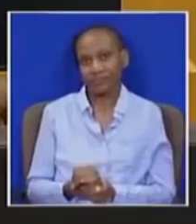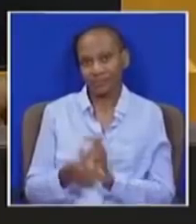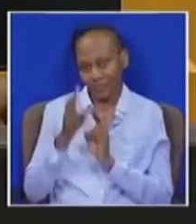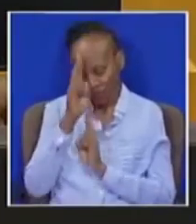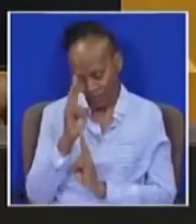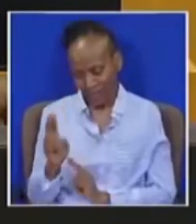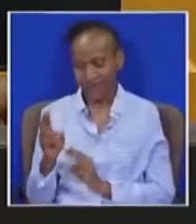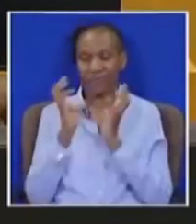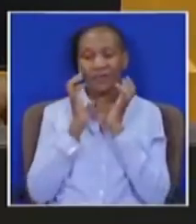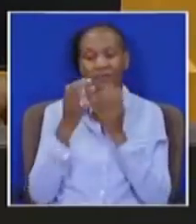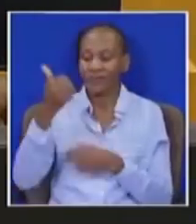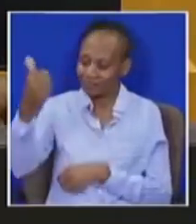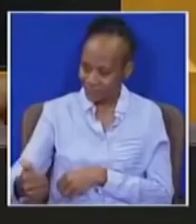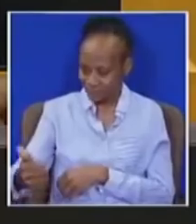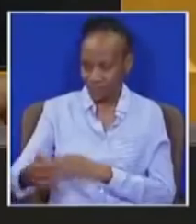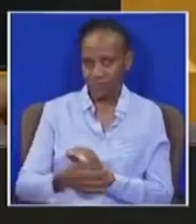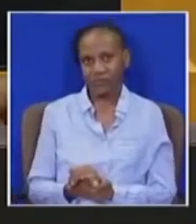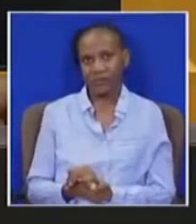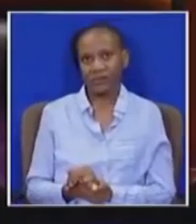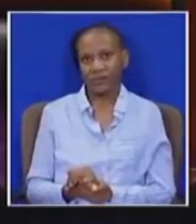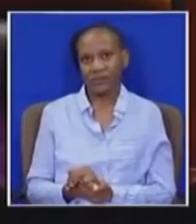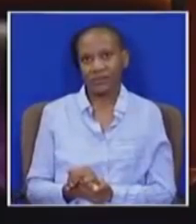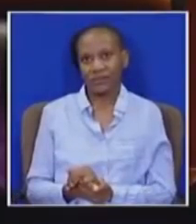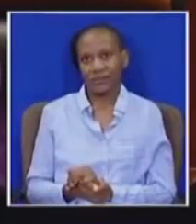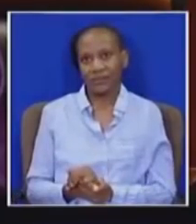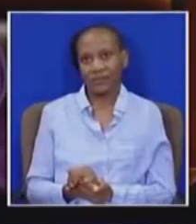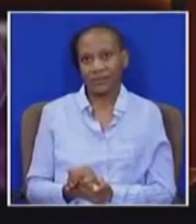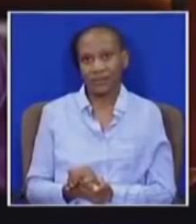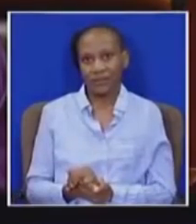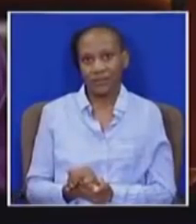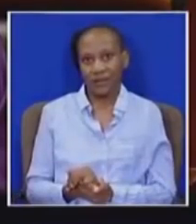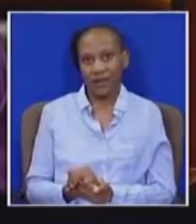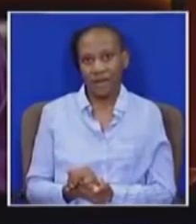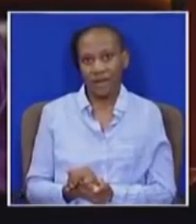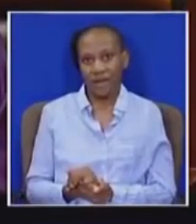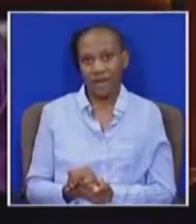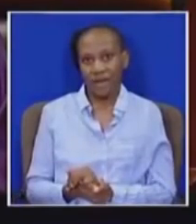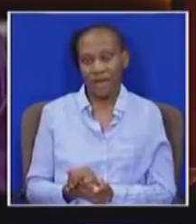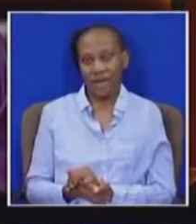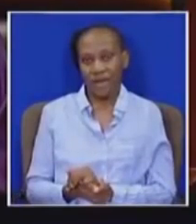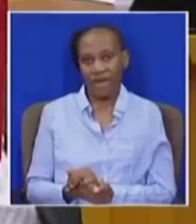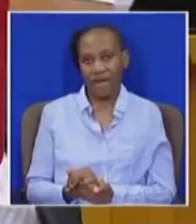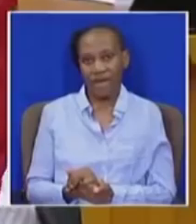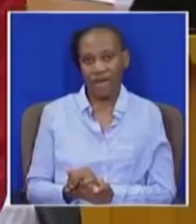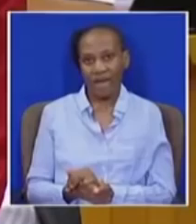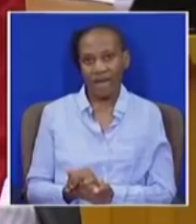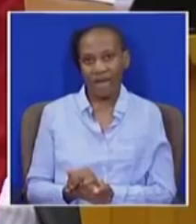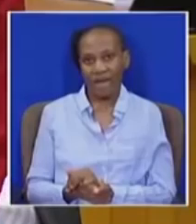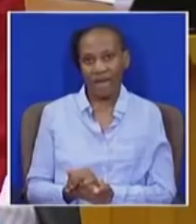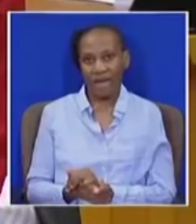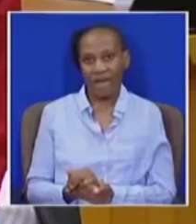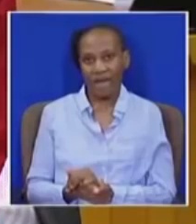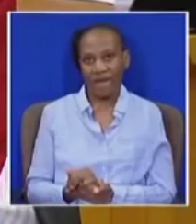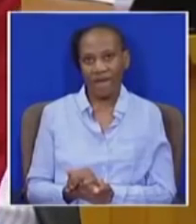Honorable Honorable Malema, Speaker. take your seat. If you insist on proceeding with the election of the president, you